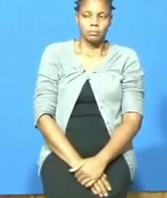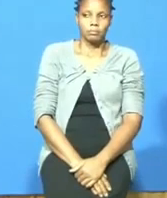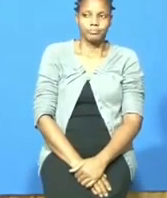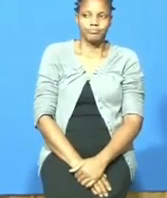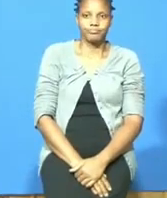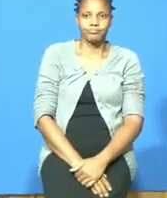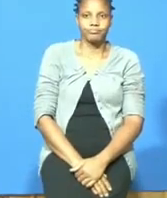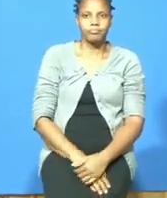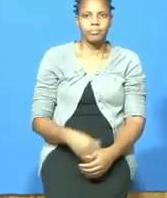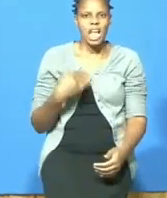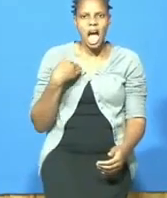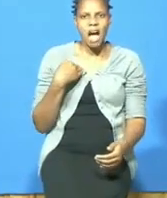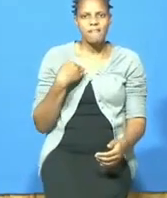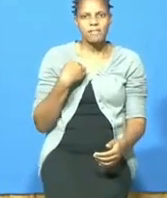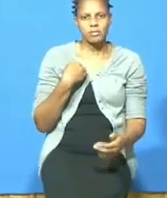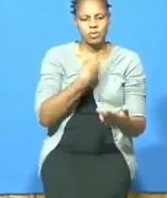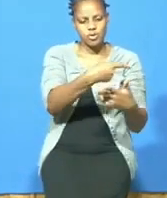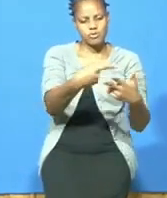these three